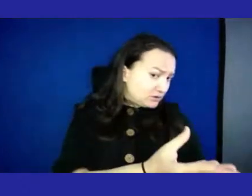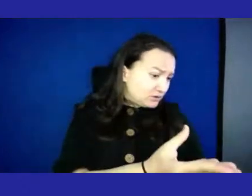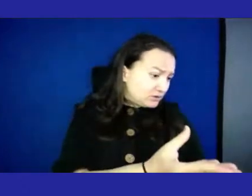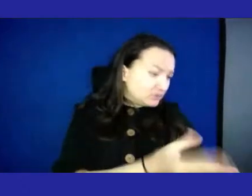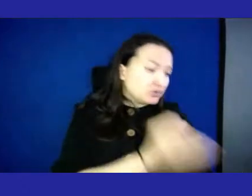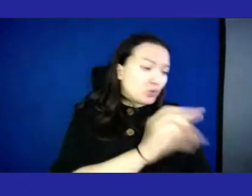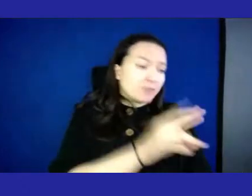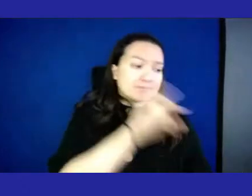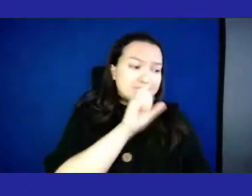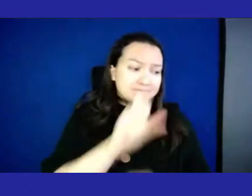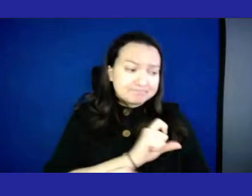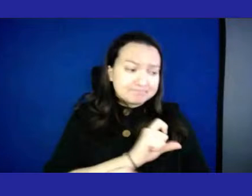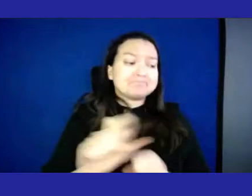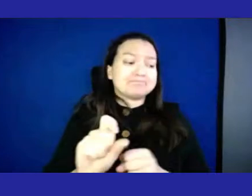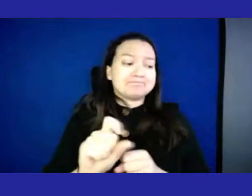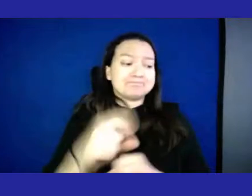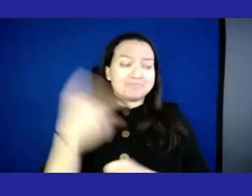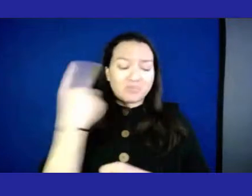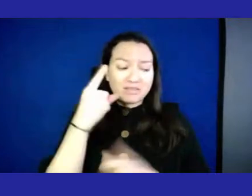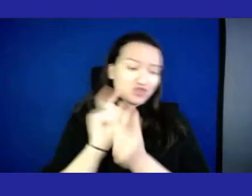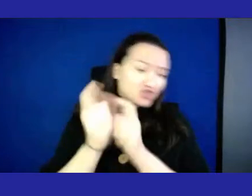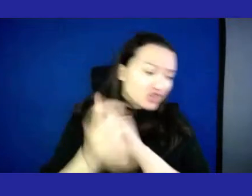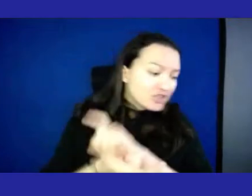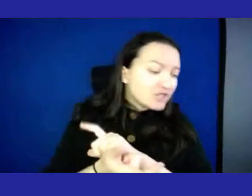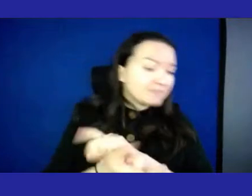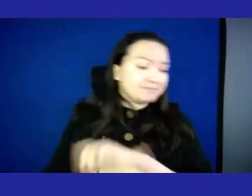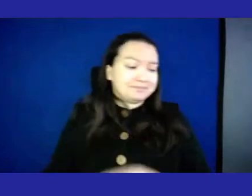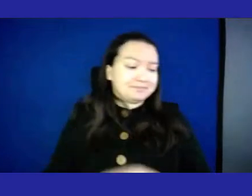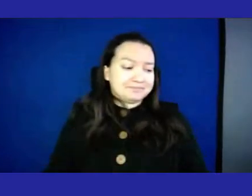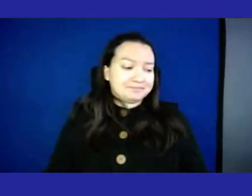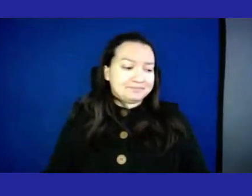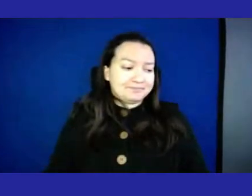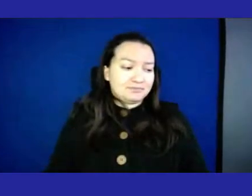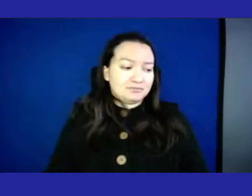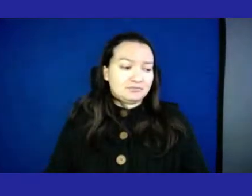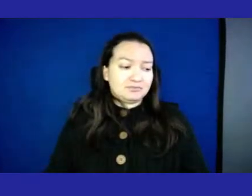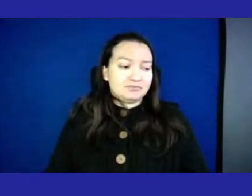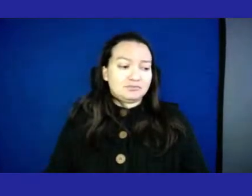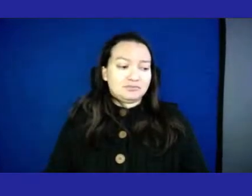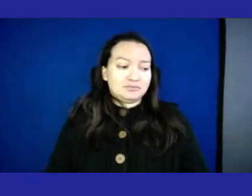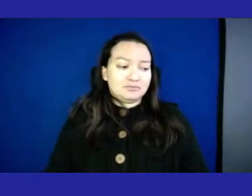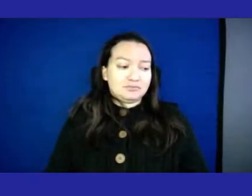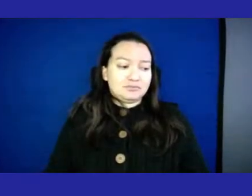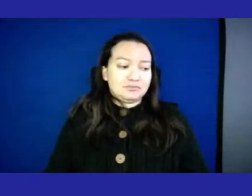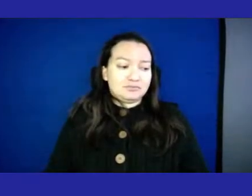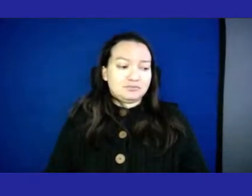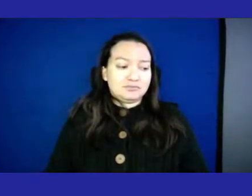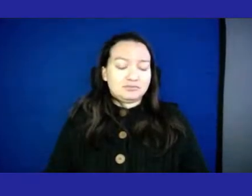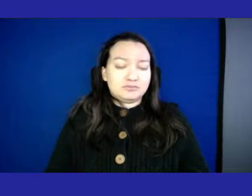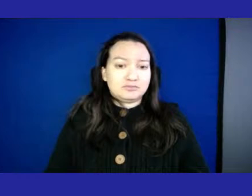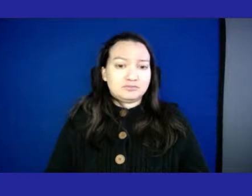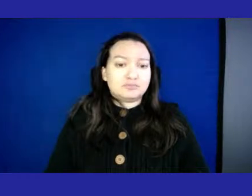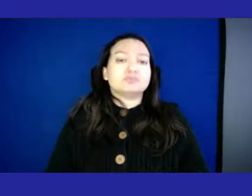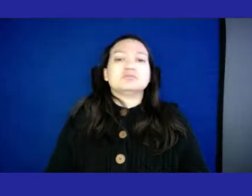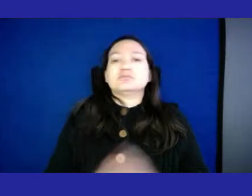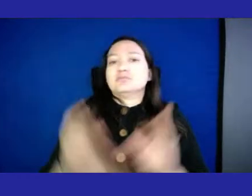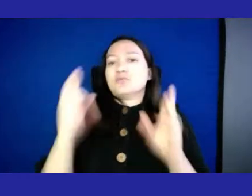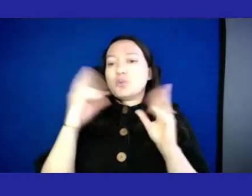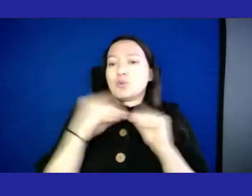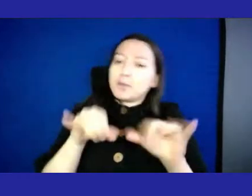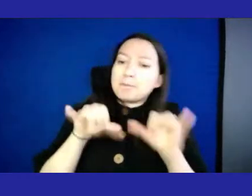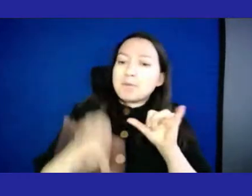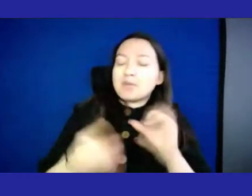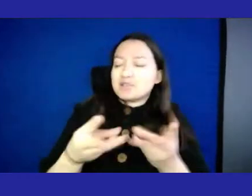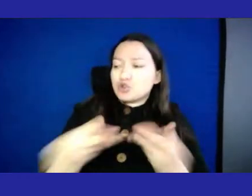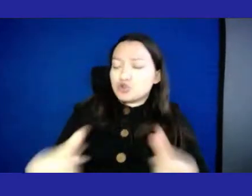us something that changes, extends them? I hope that it will be a more permanent solution.